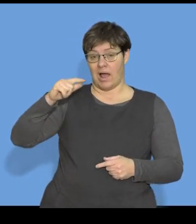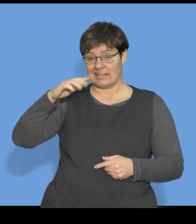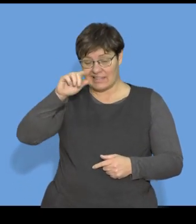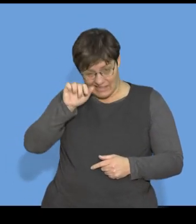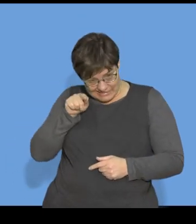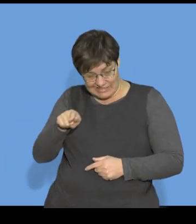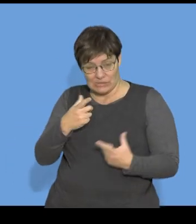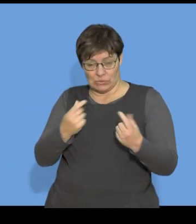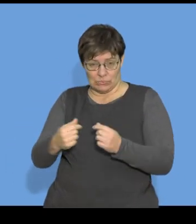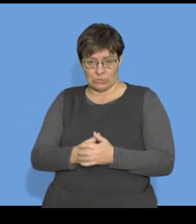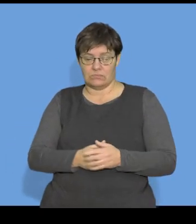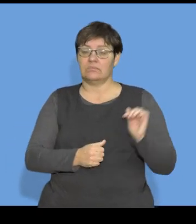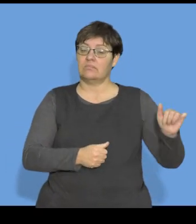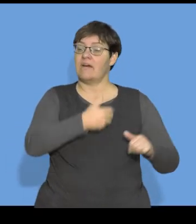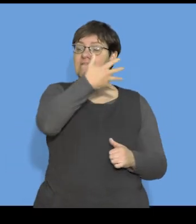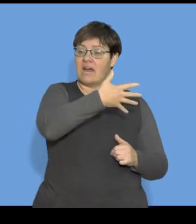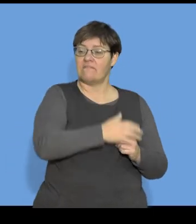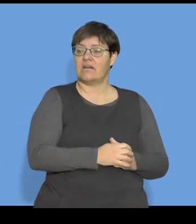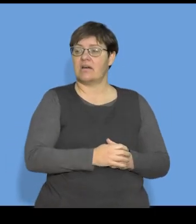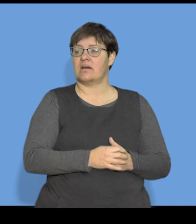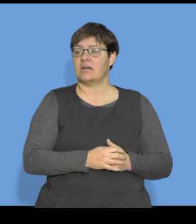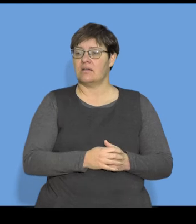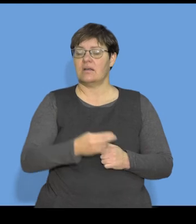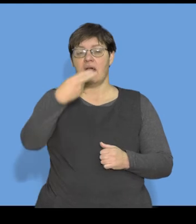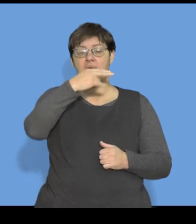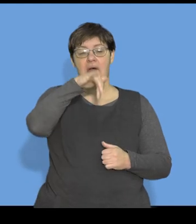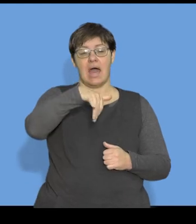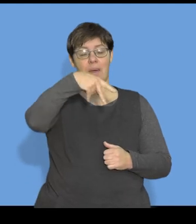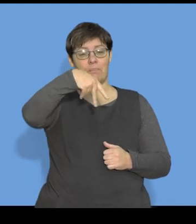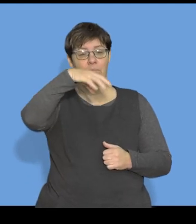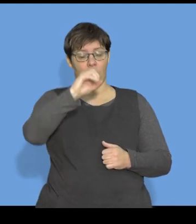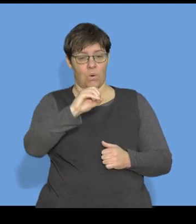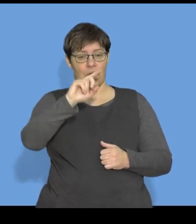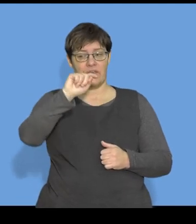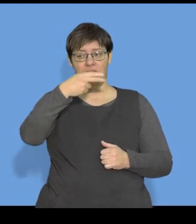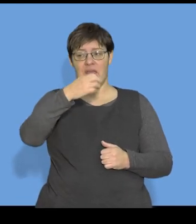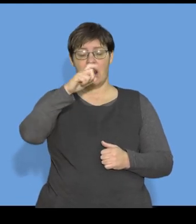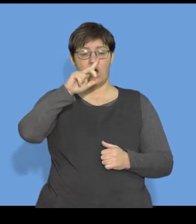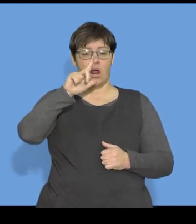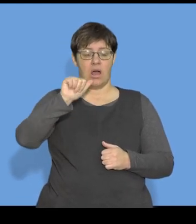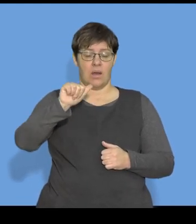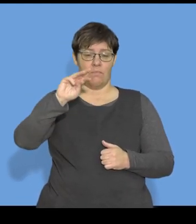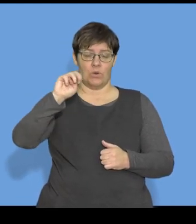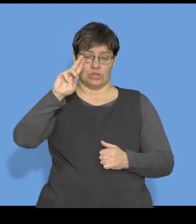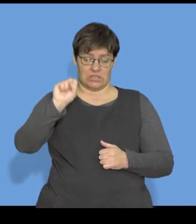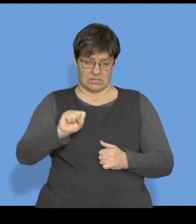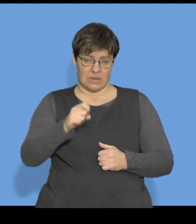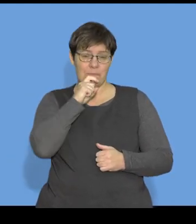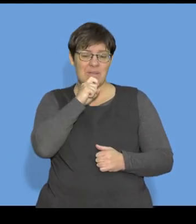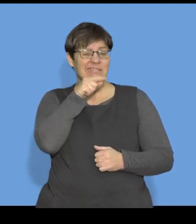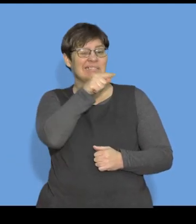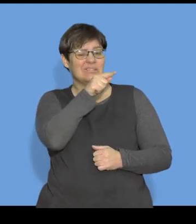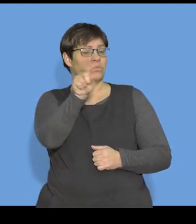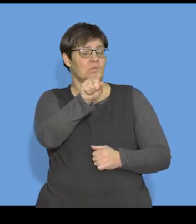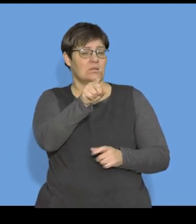your hypothalamus. Hypothalamus is here in the brain, and it is the control center